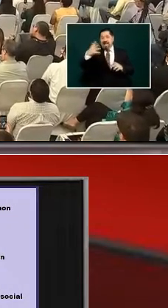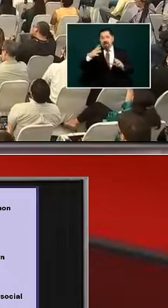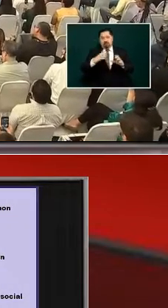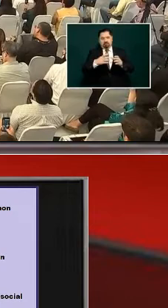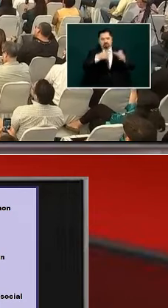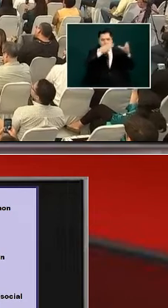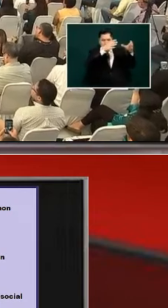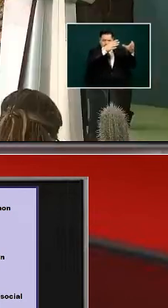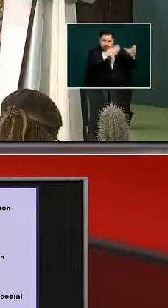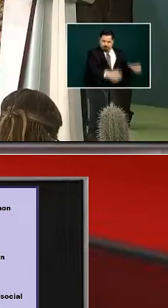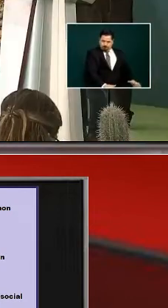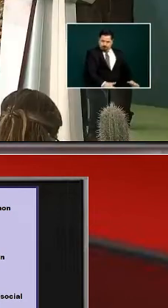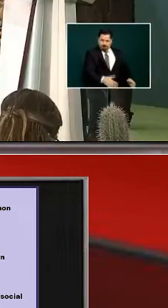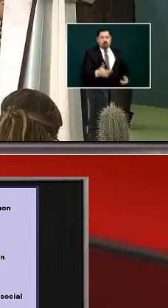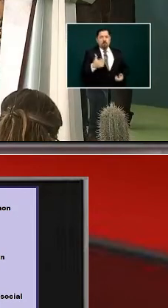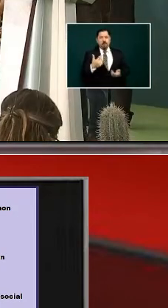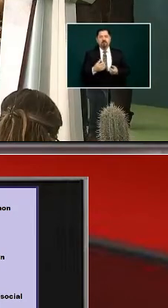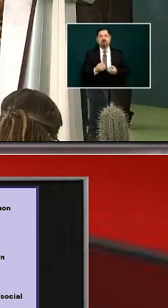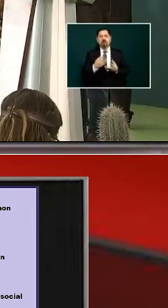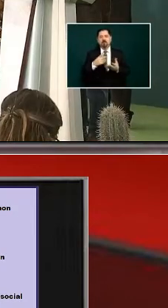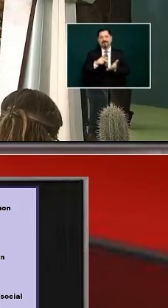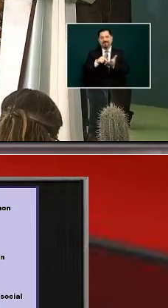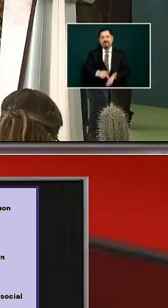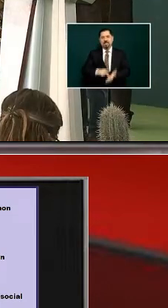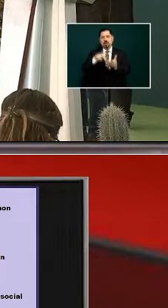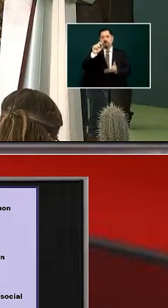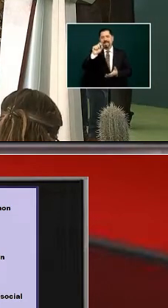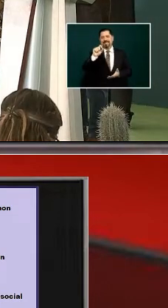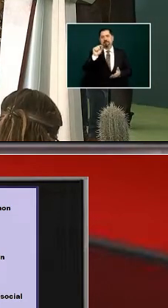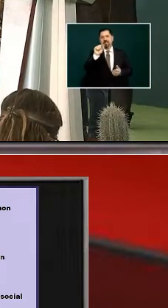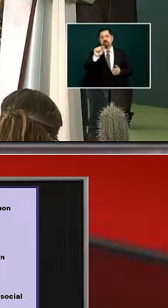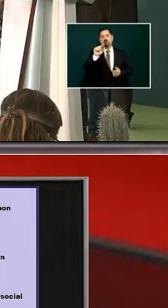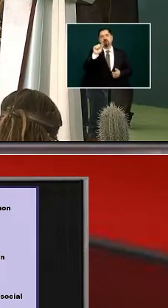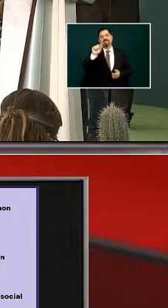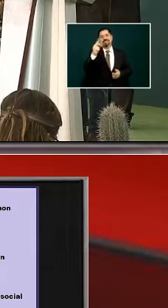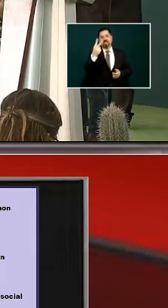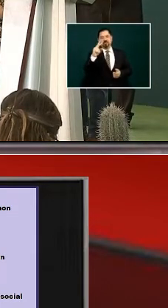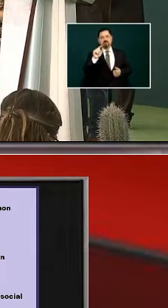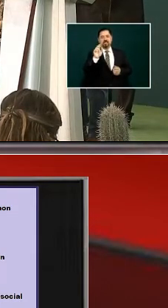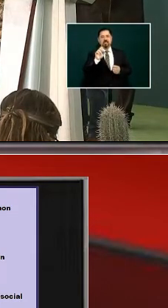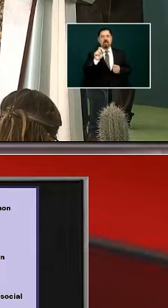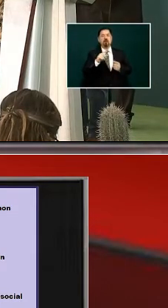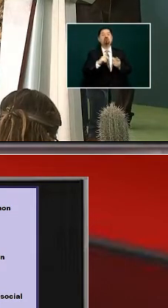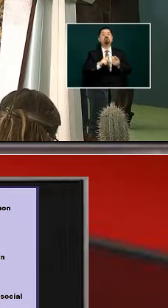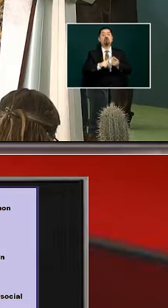expensive per cylinder is 20 point 32 per kilo